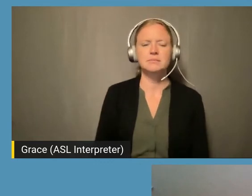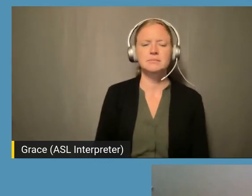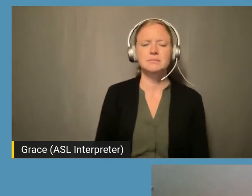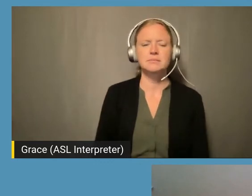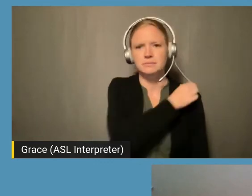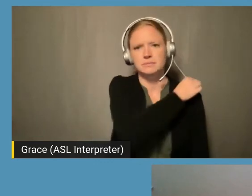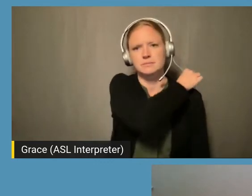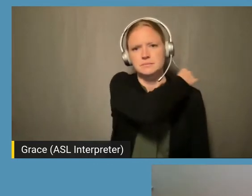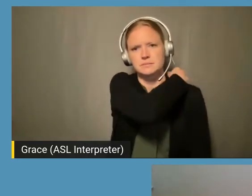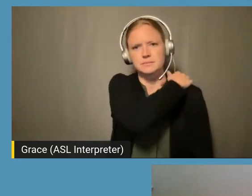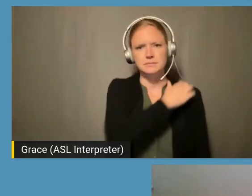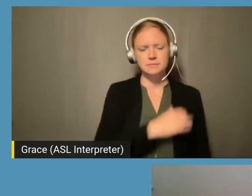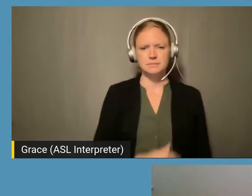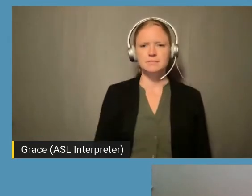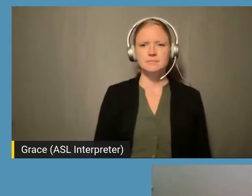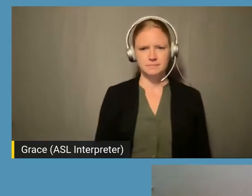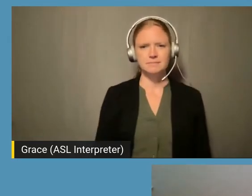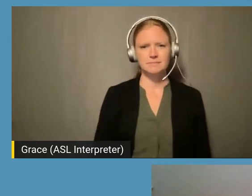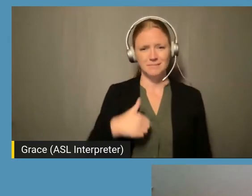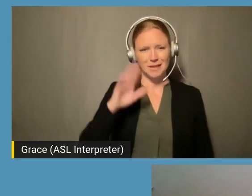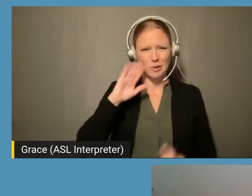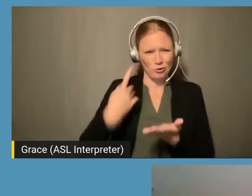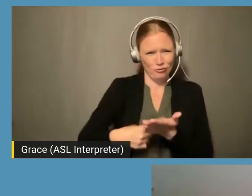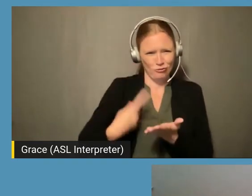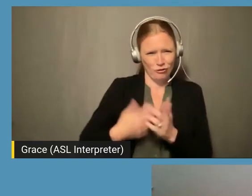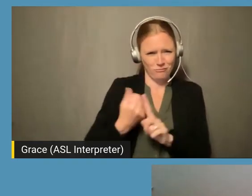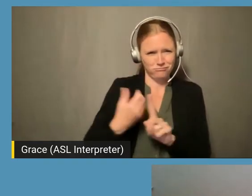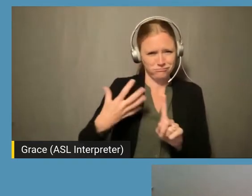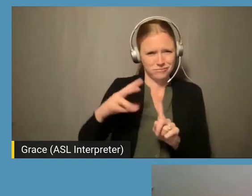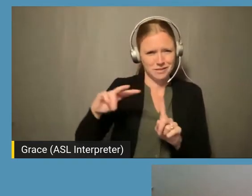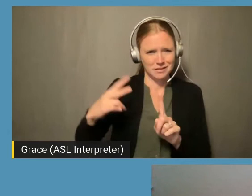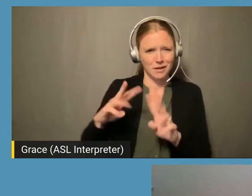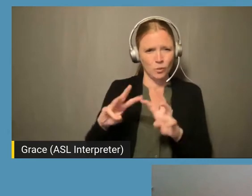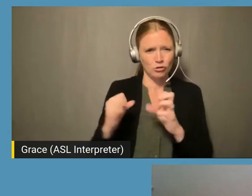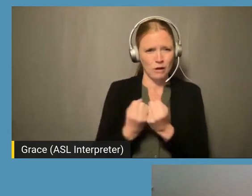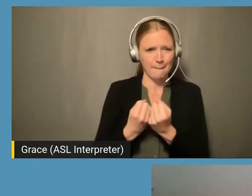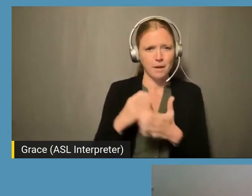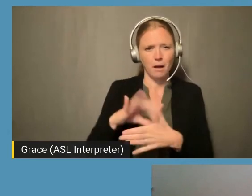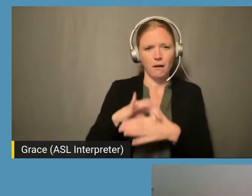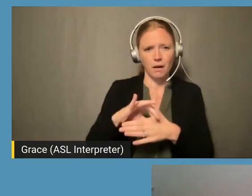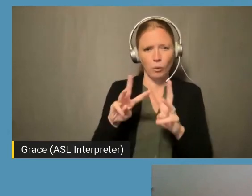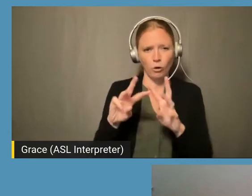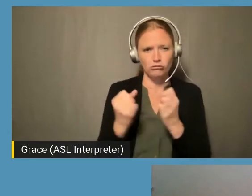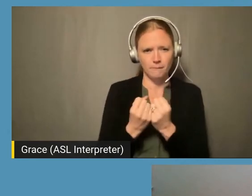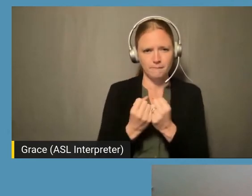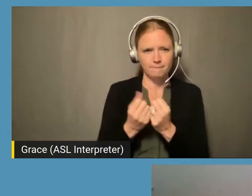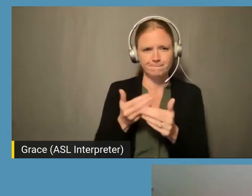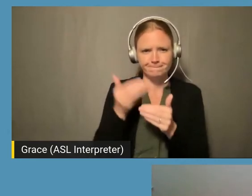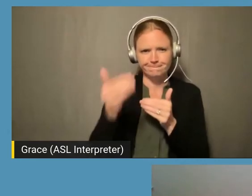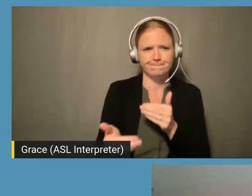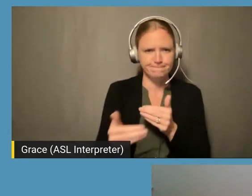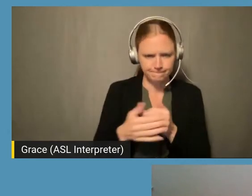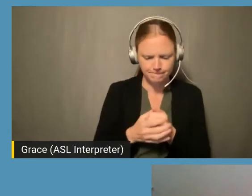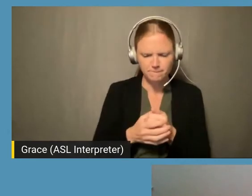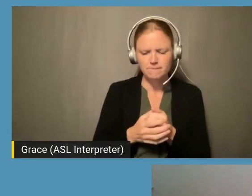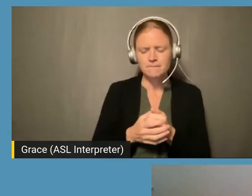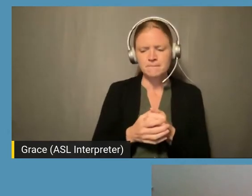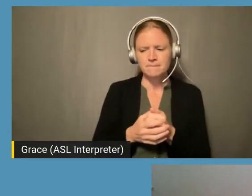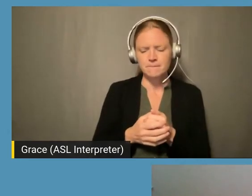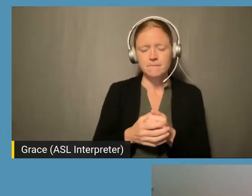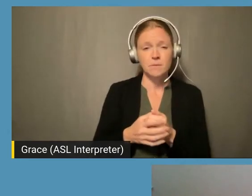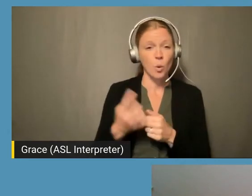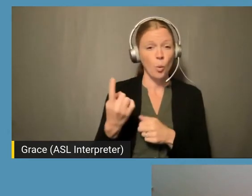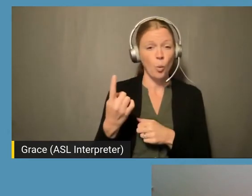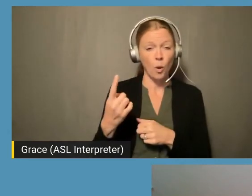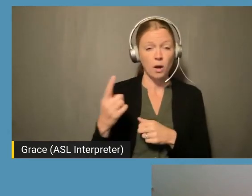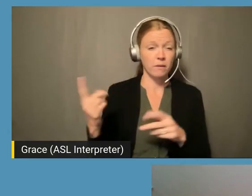I think I'll talk about this in the second the content workshop a lot. I think one of the biggest pitfalls is waiting